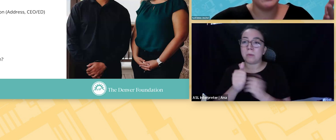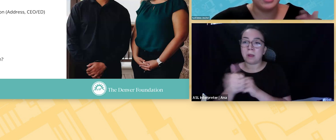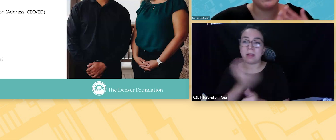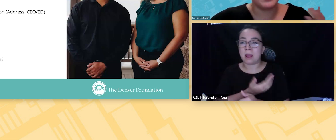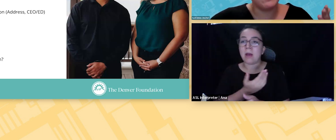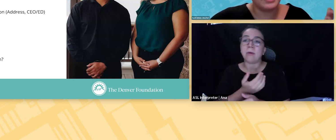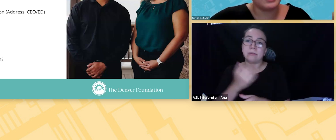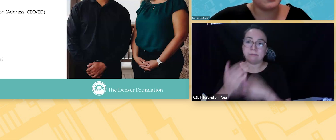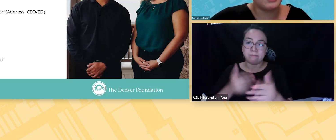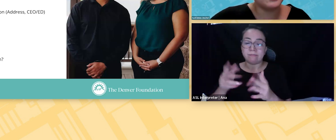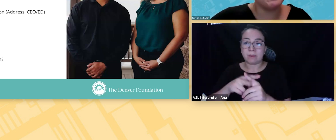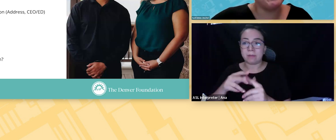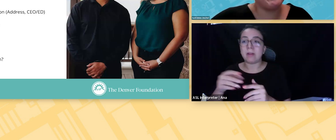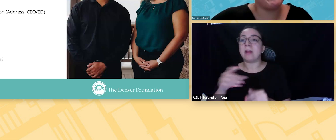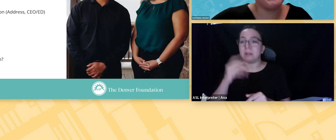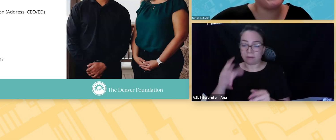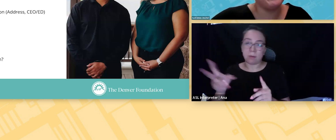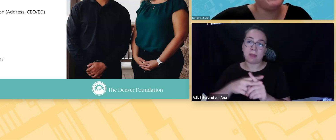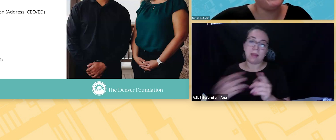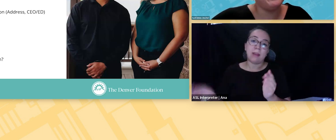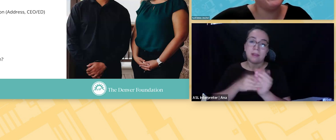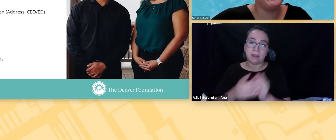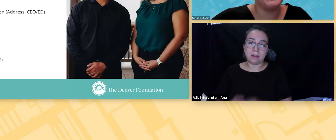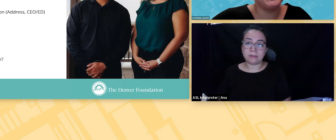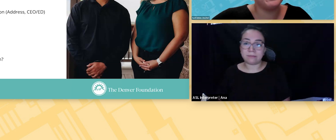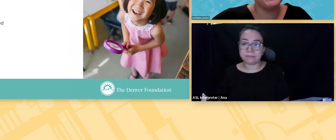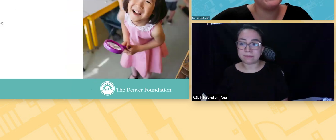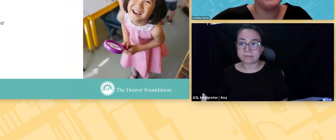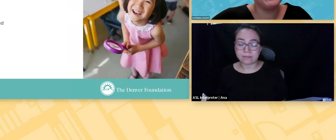diligence and you'll need to apply for the next round.